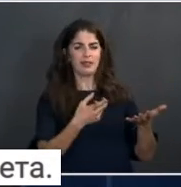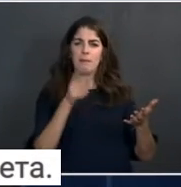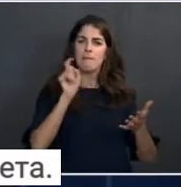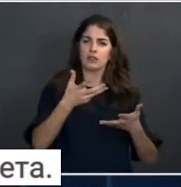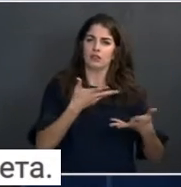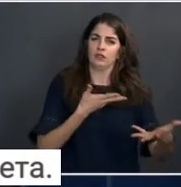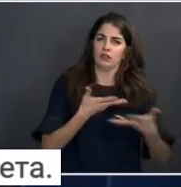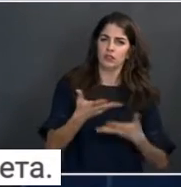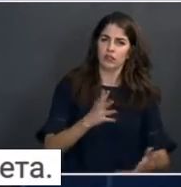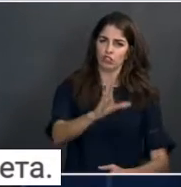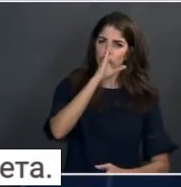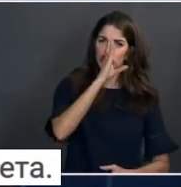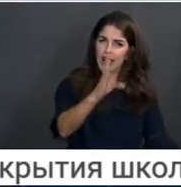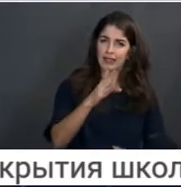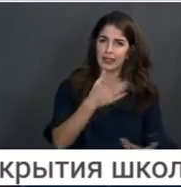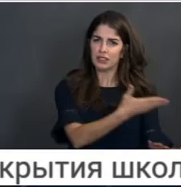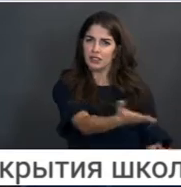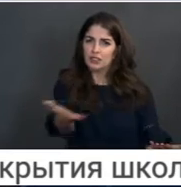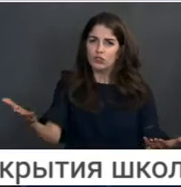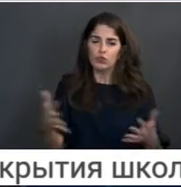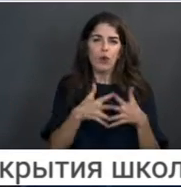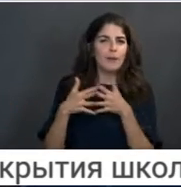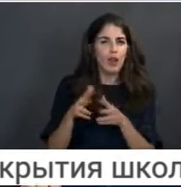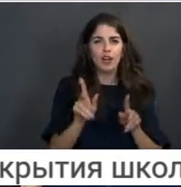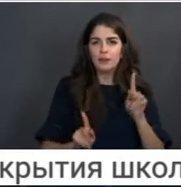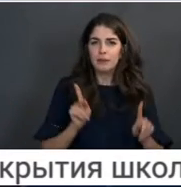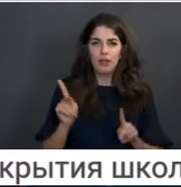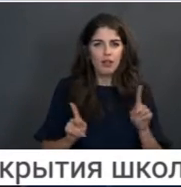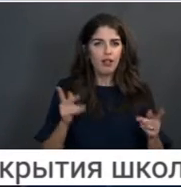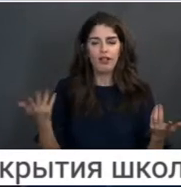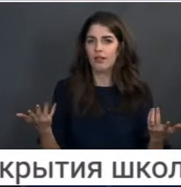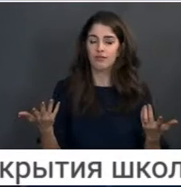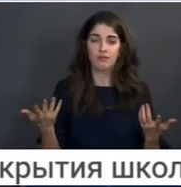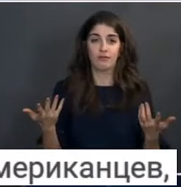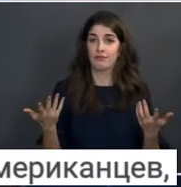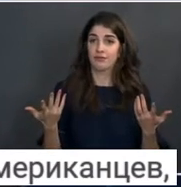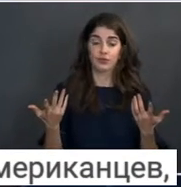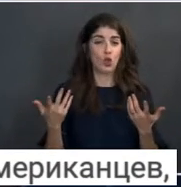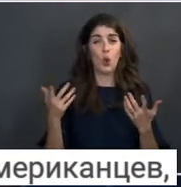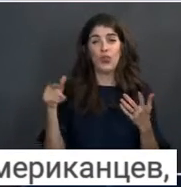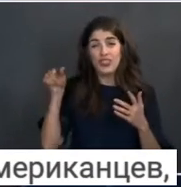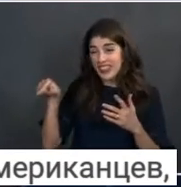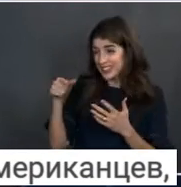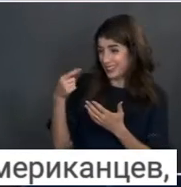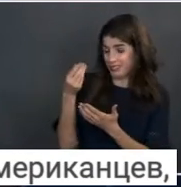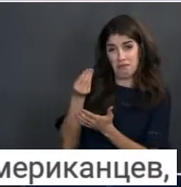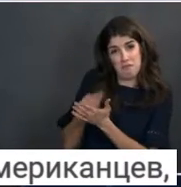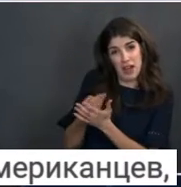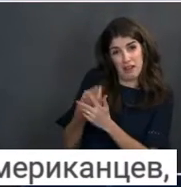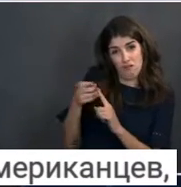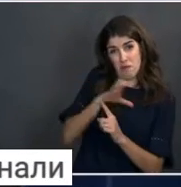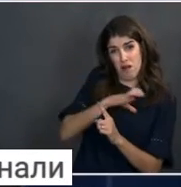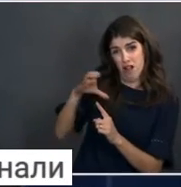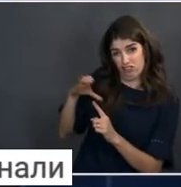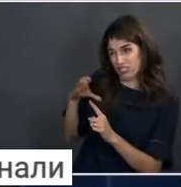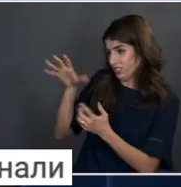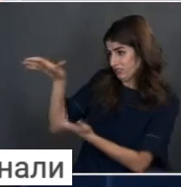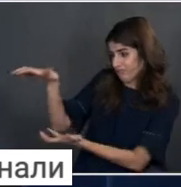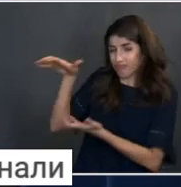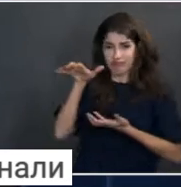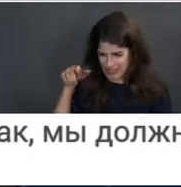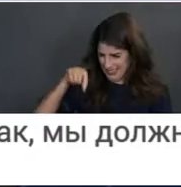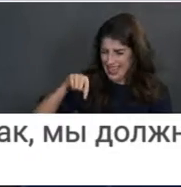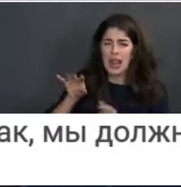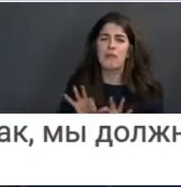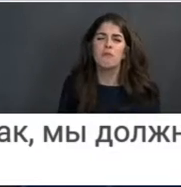the components of this package, whether it's the importance of funding to get schools open, or get vaccines in the arms of Americans, or just ensure